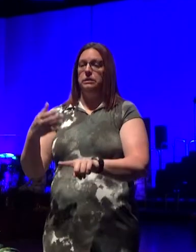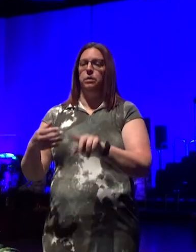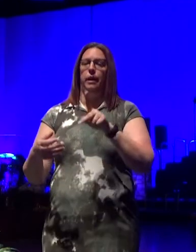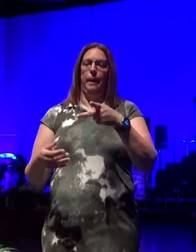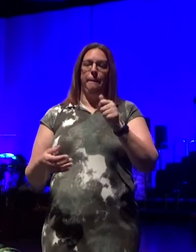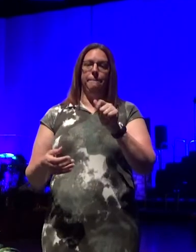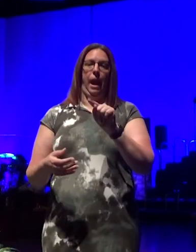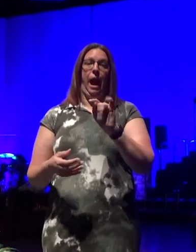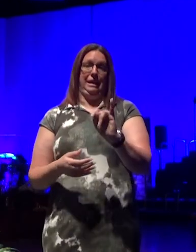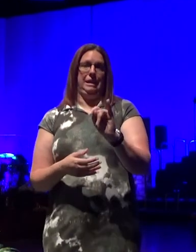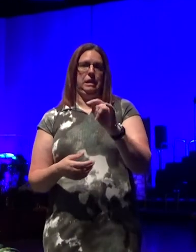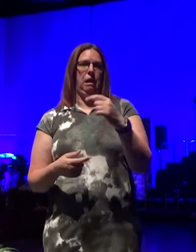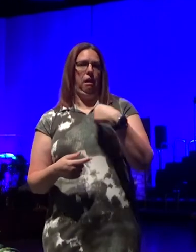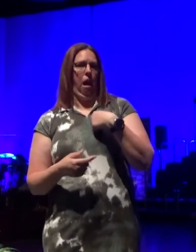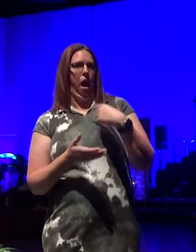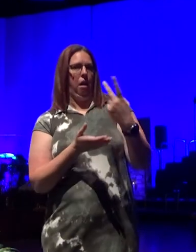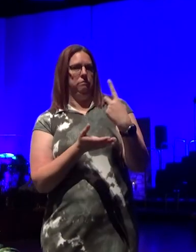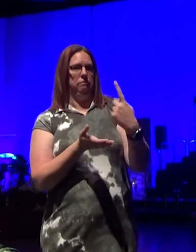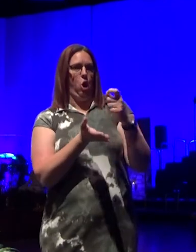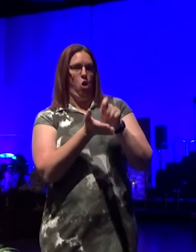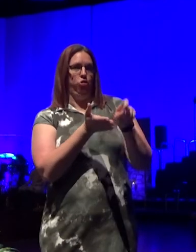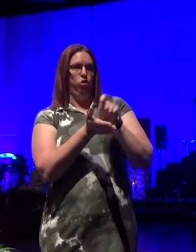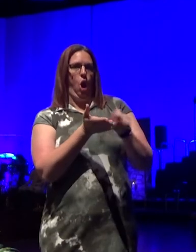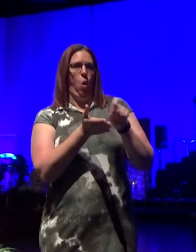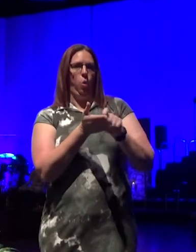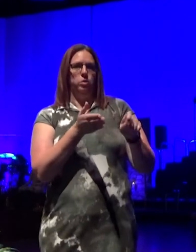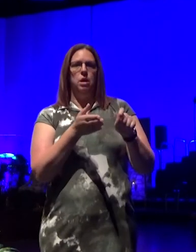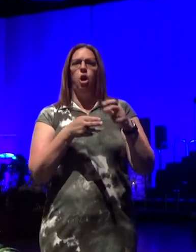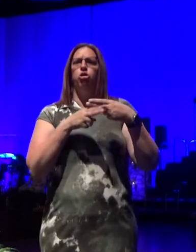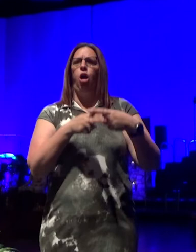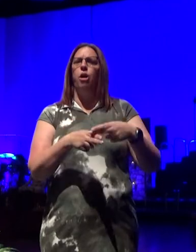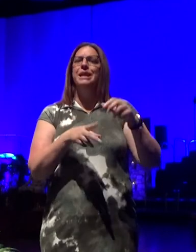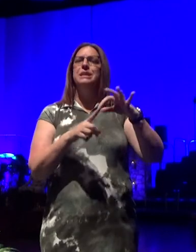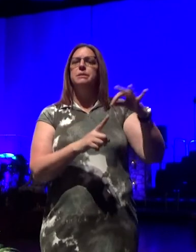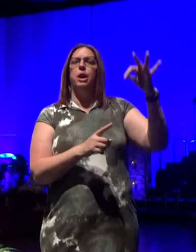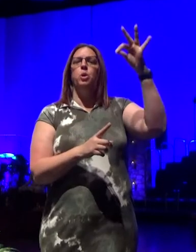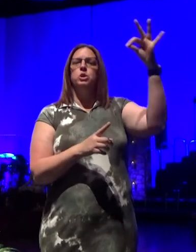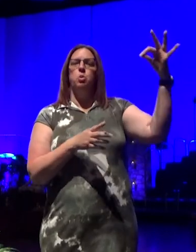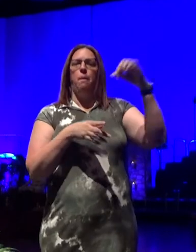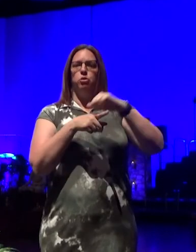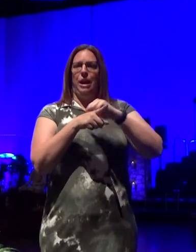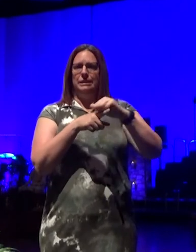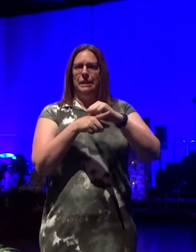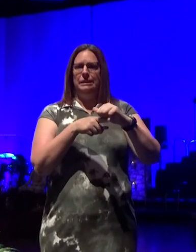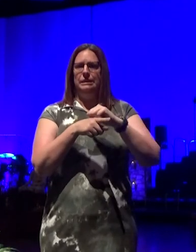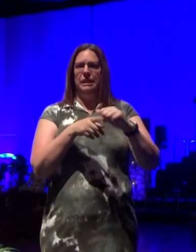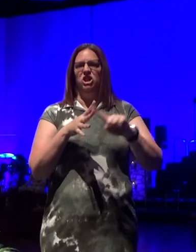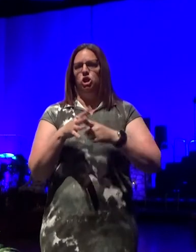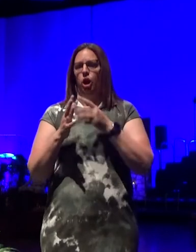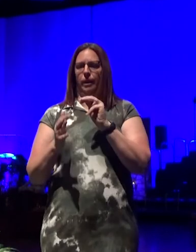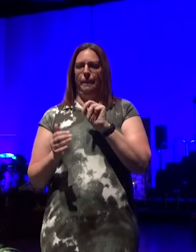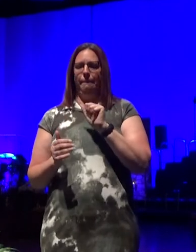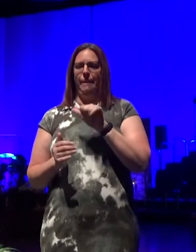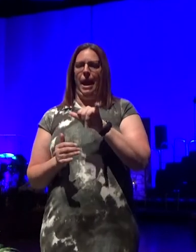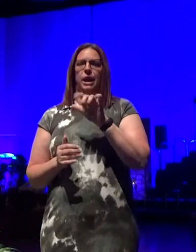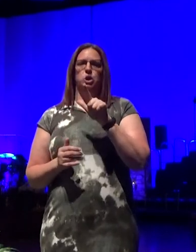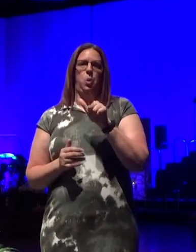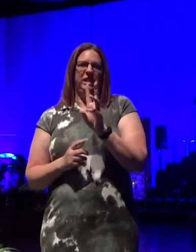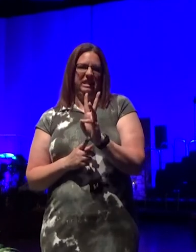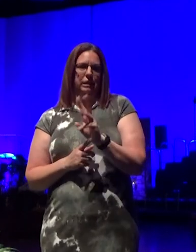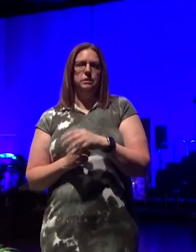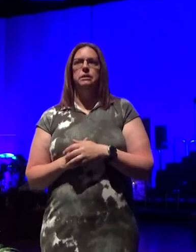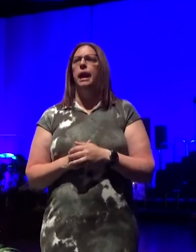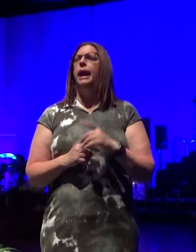Spiritual Practices, and I get to teach it this time starting May 26th. It's all about exploring our faith as a religion of